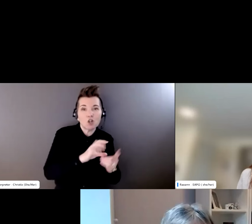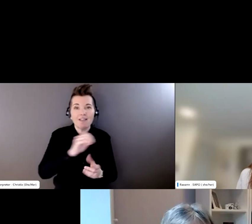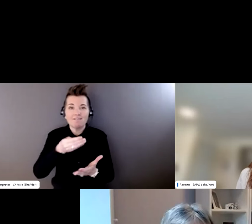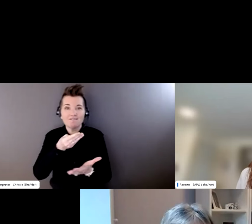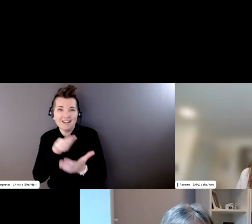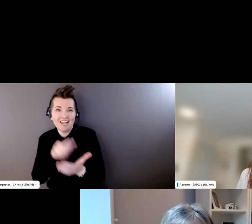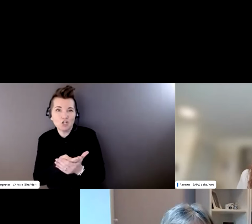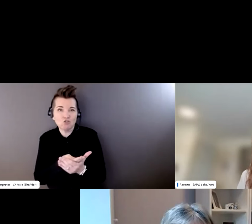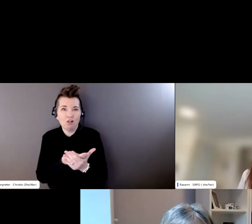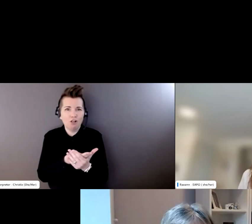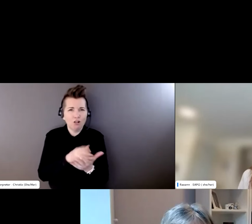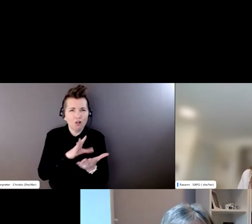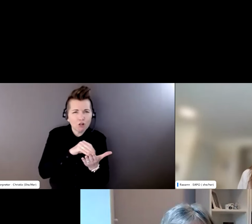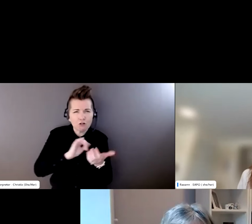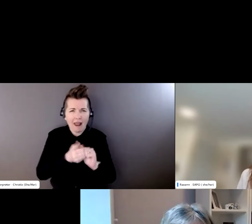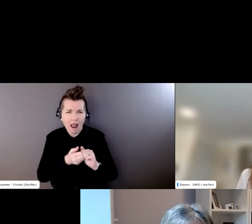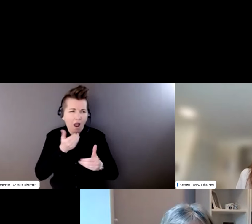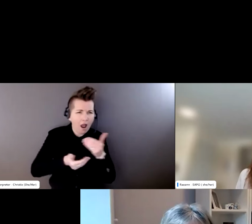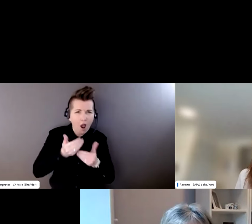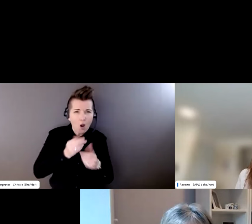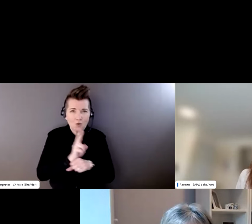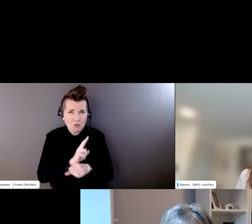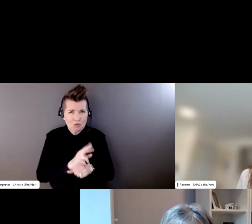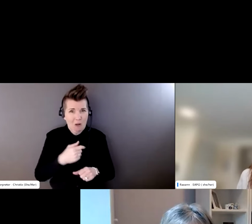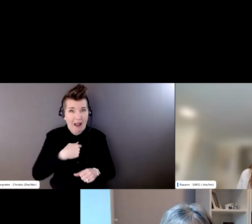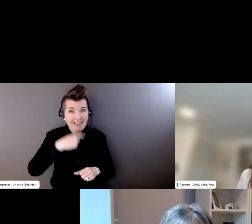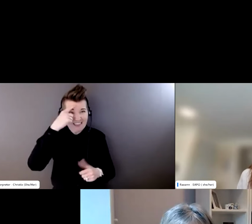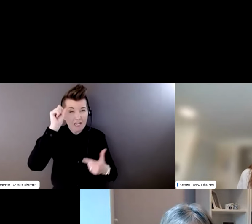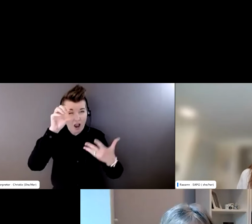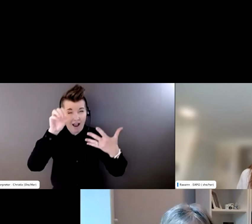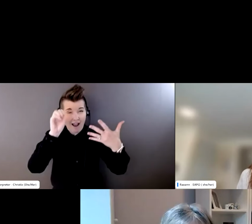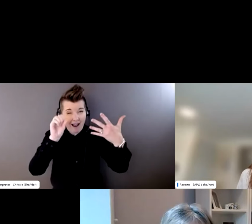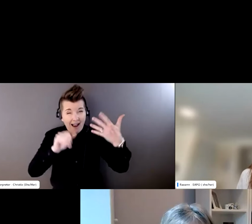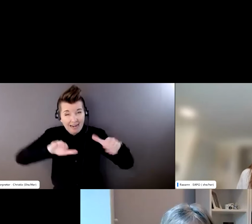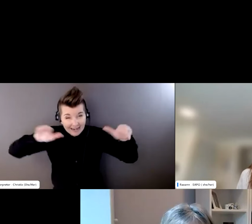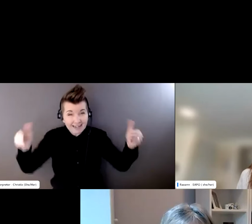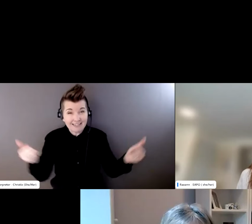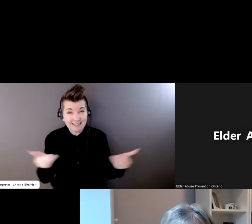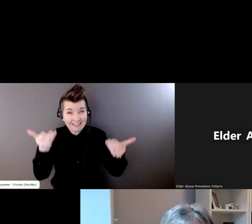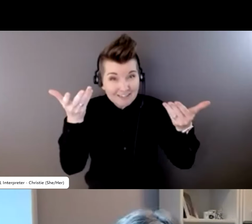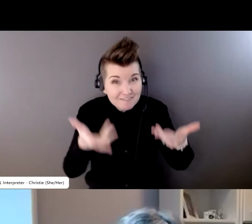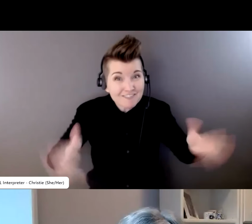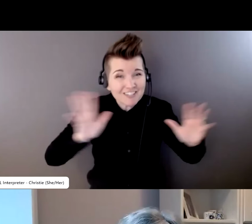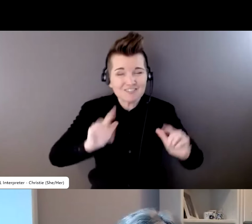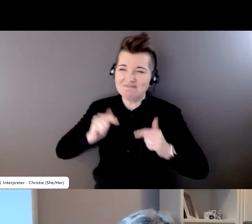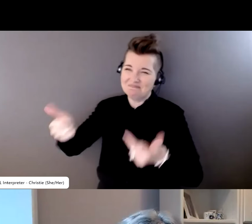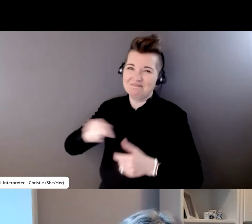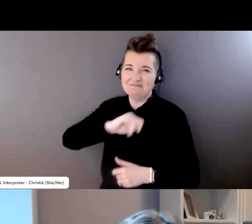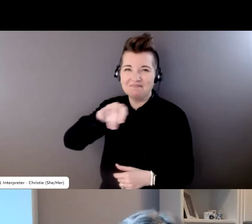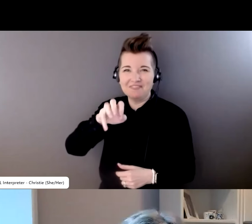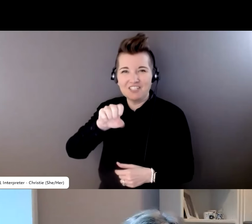the bells, whistles, and other housekeeping matters. So I will let Jesse take over and start his presentation.